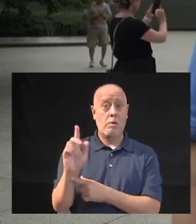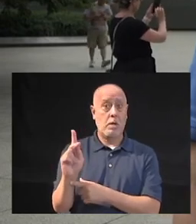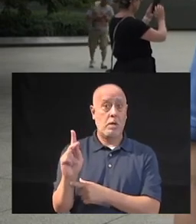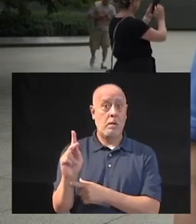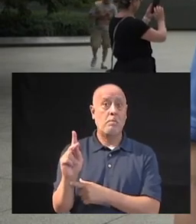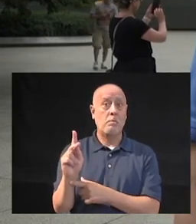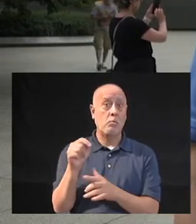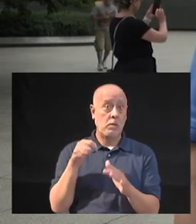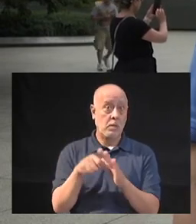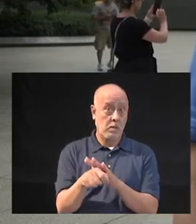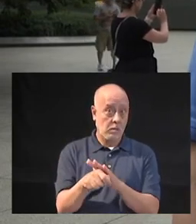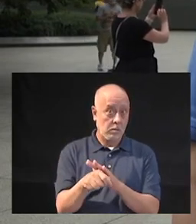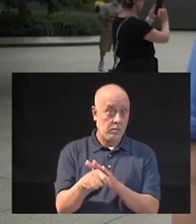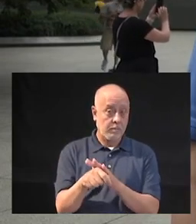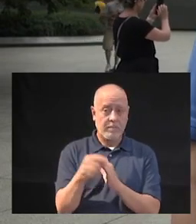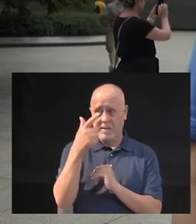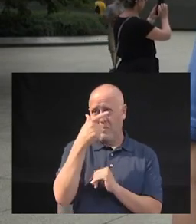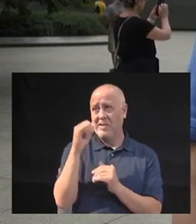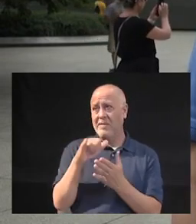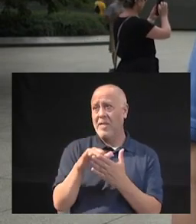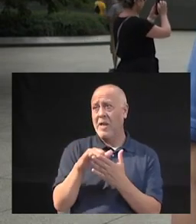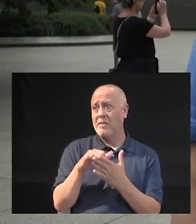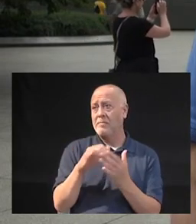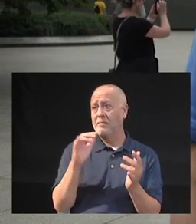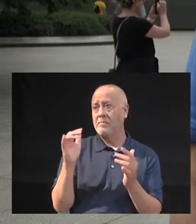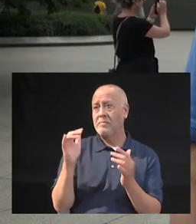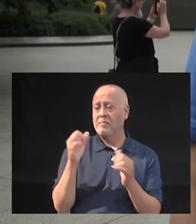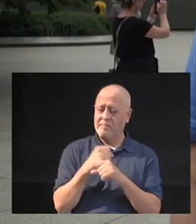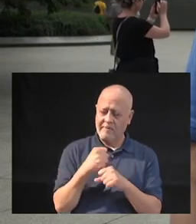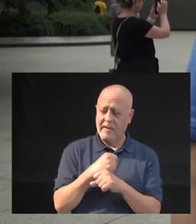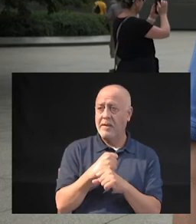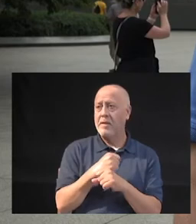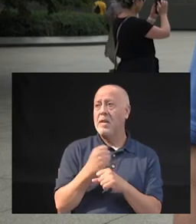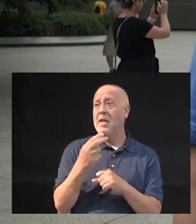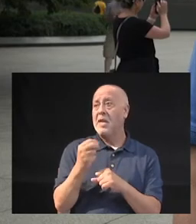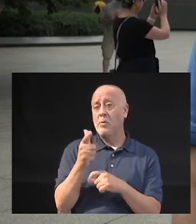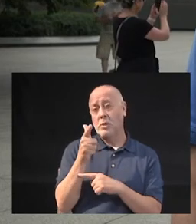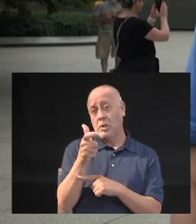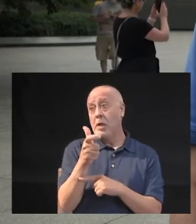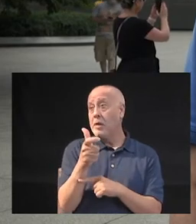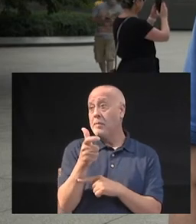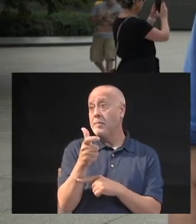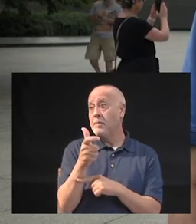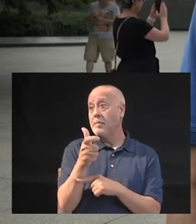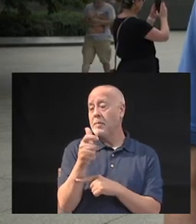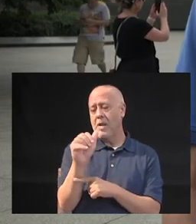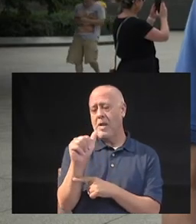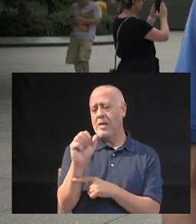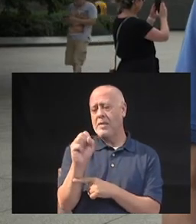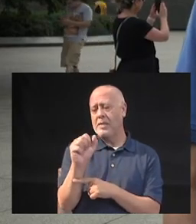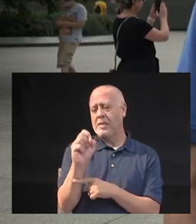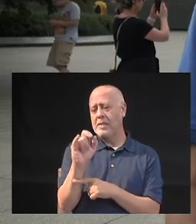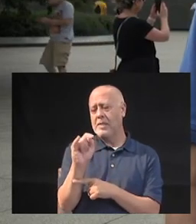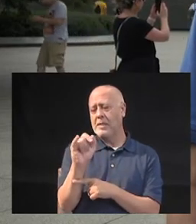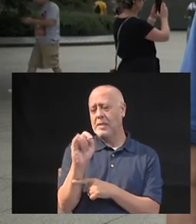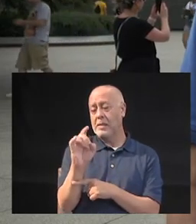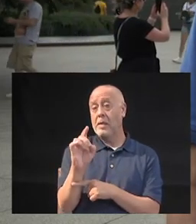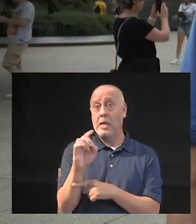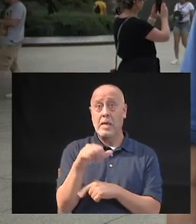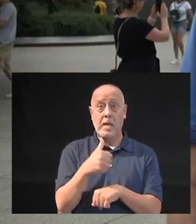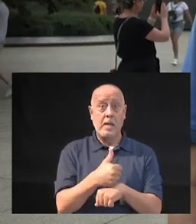lost his life because of that battle. He was assassinated. And he's memorialized